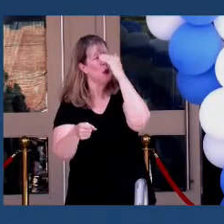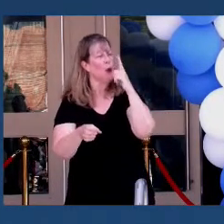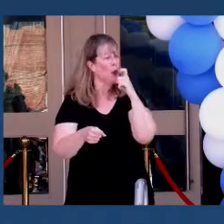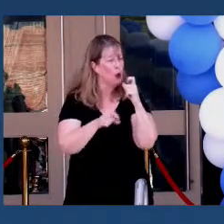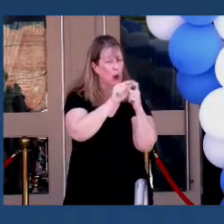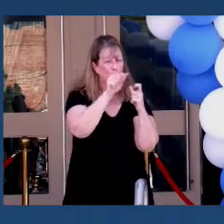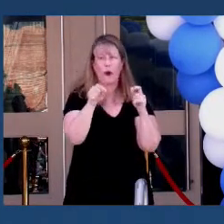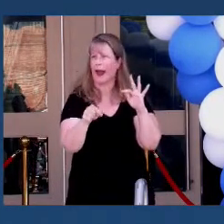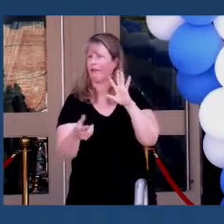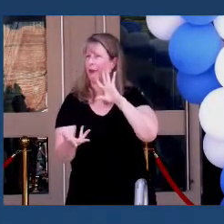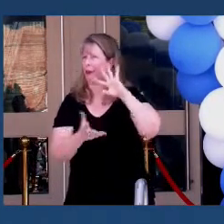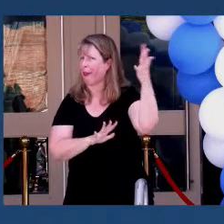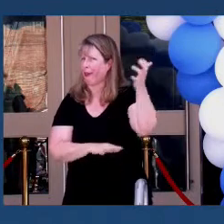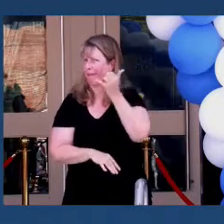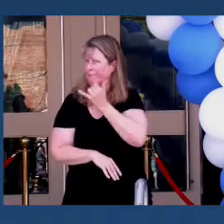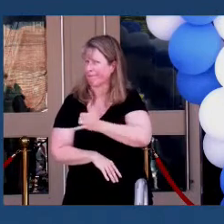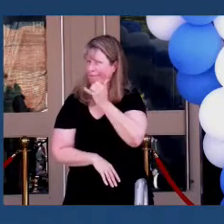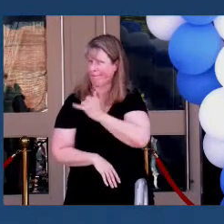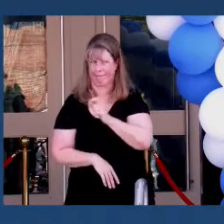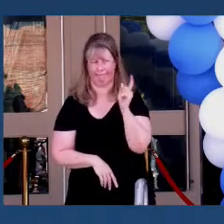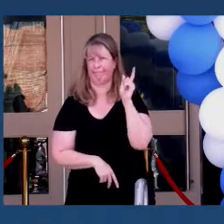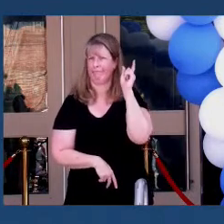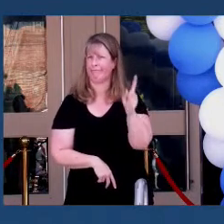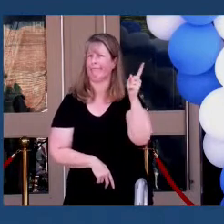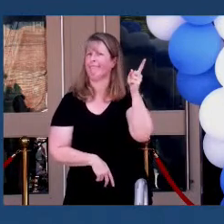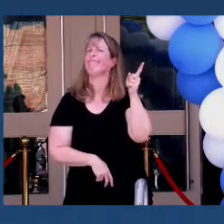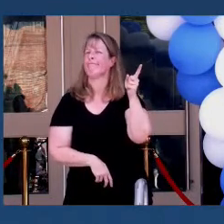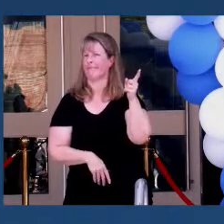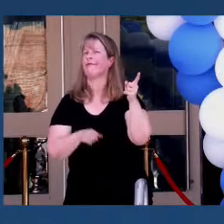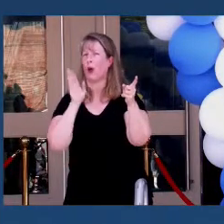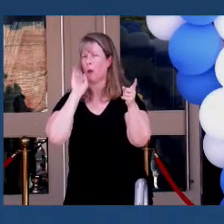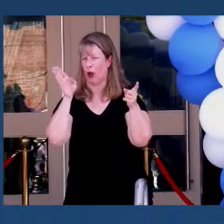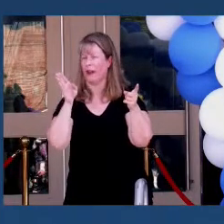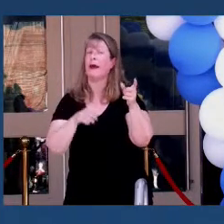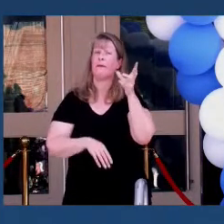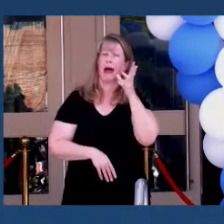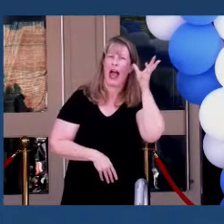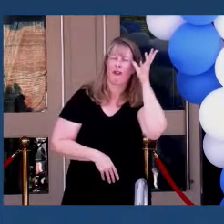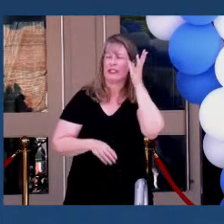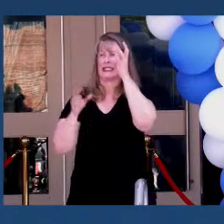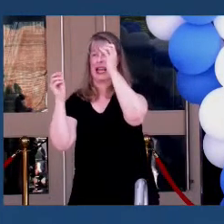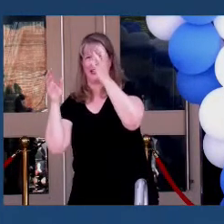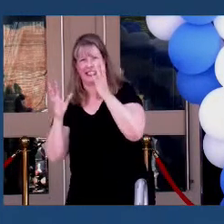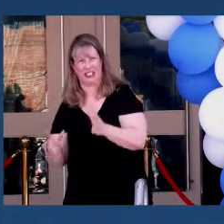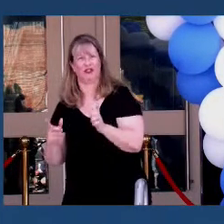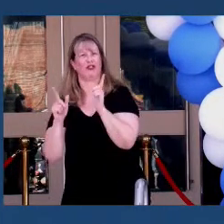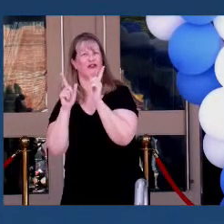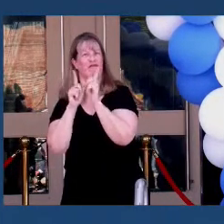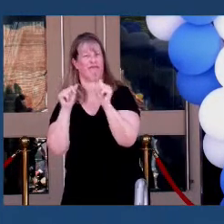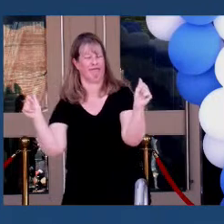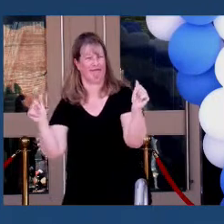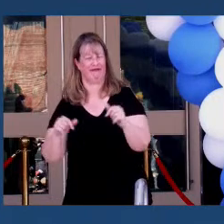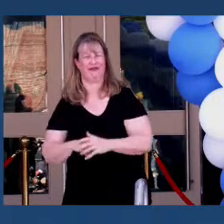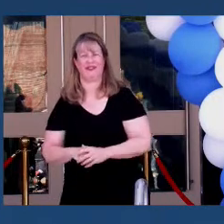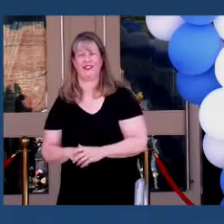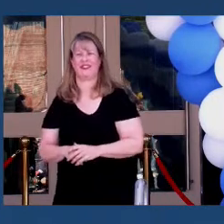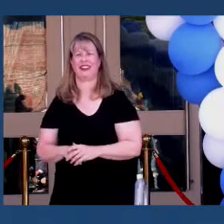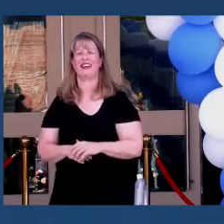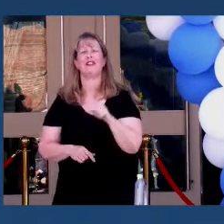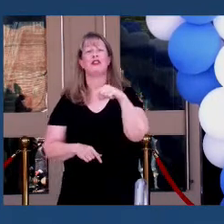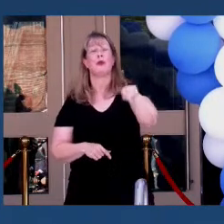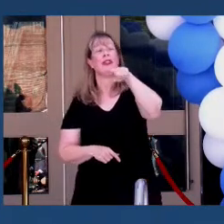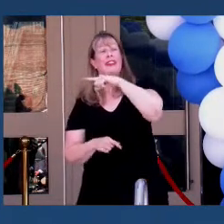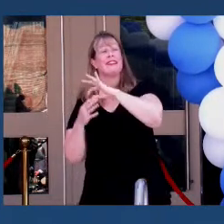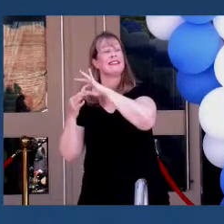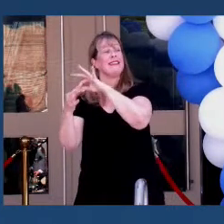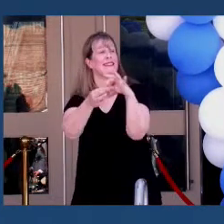If you messed up, you got a problem at parents and teachers, etc. So this is the type of community